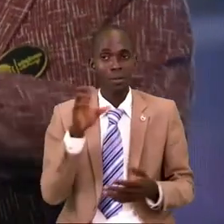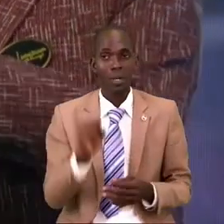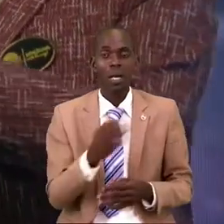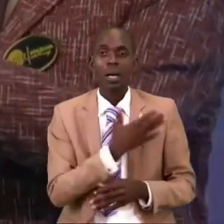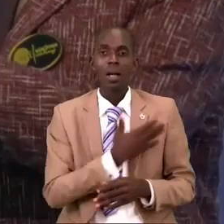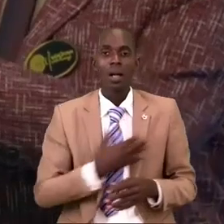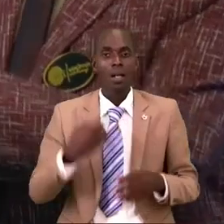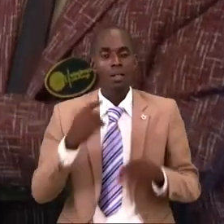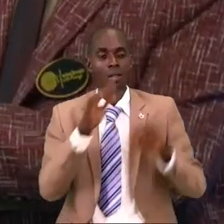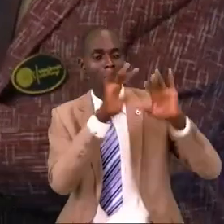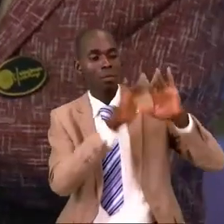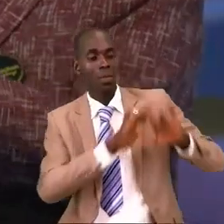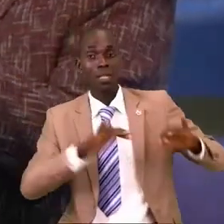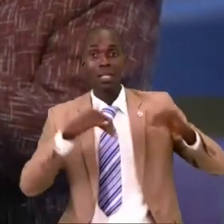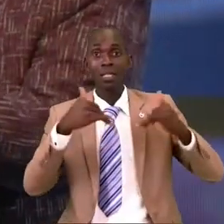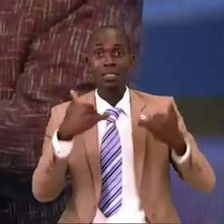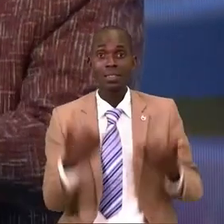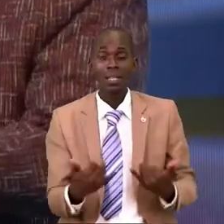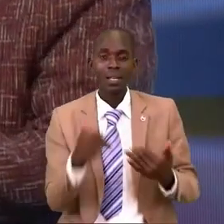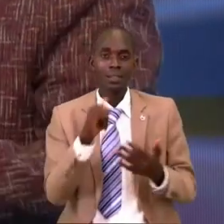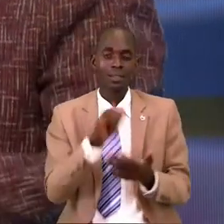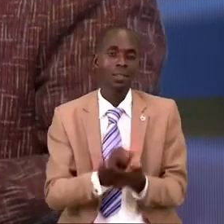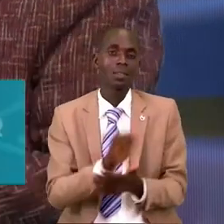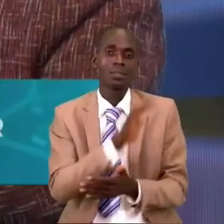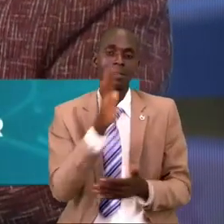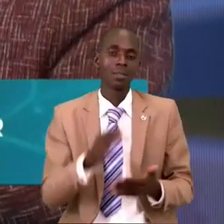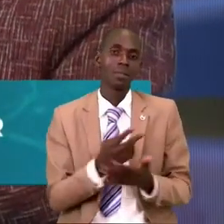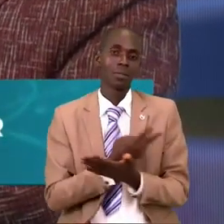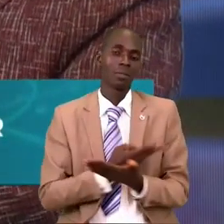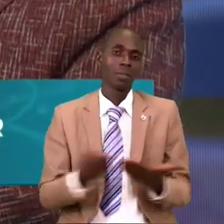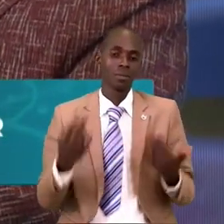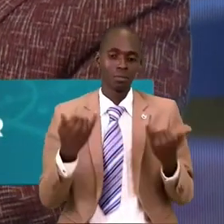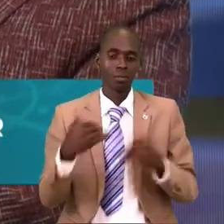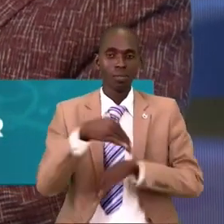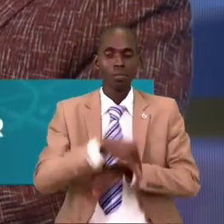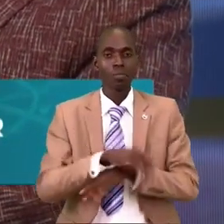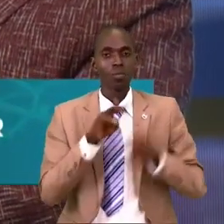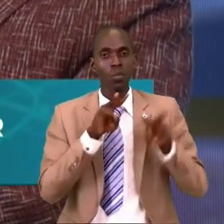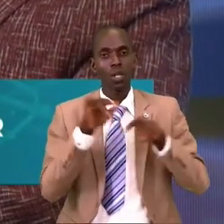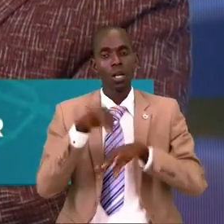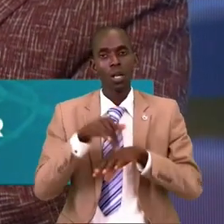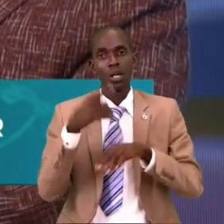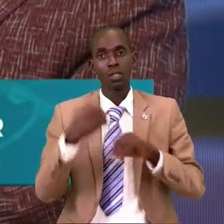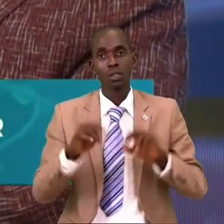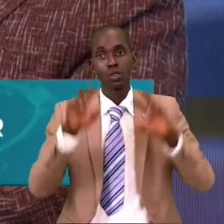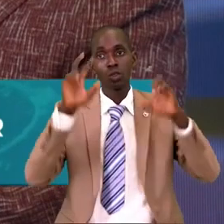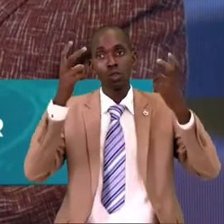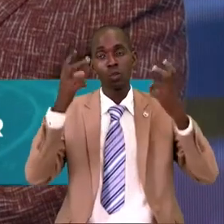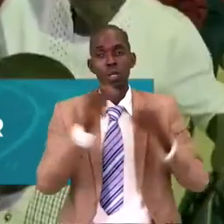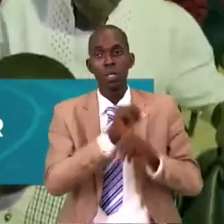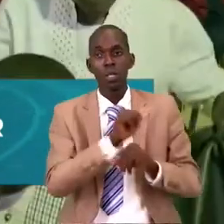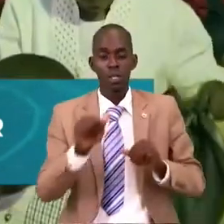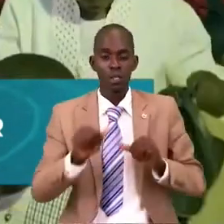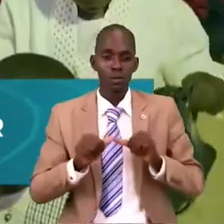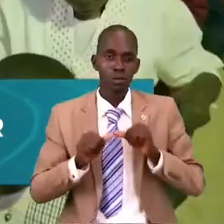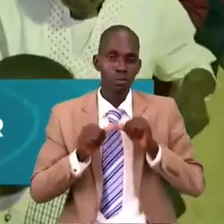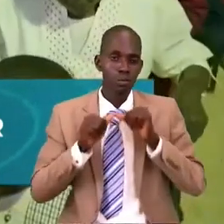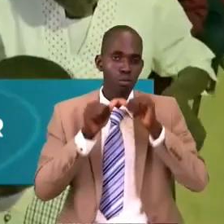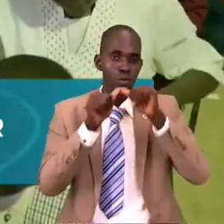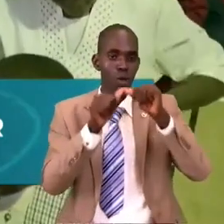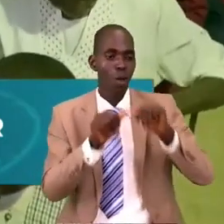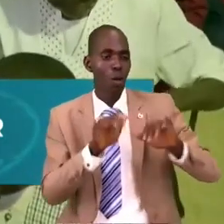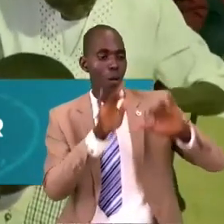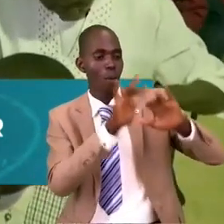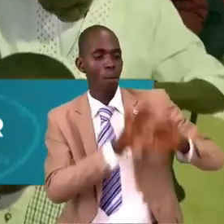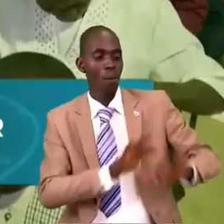continual mercies of our ever compassionate maker. He is our maker. He is